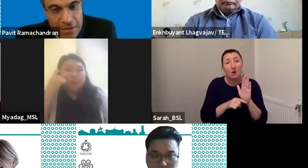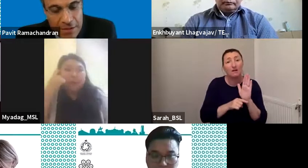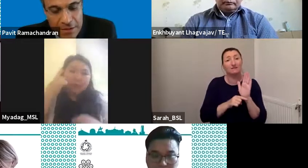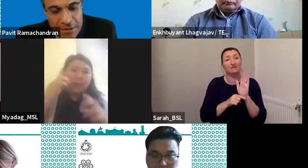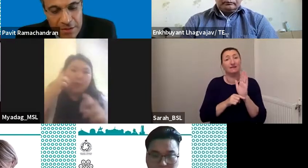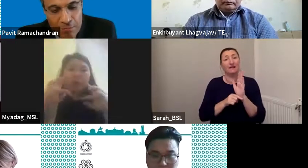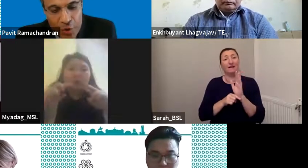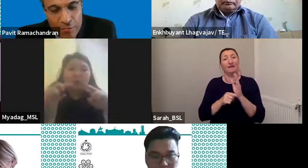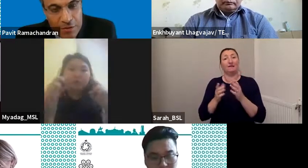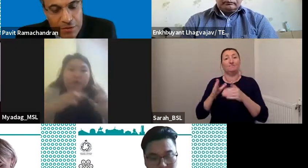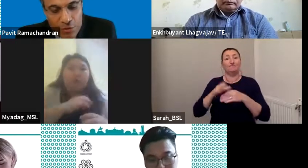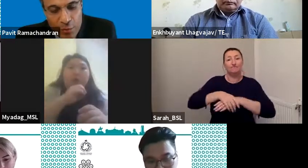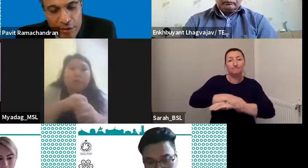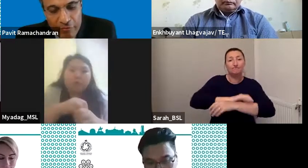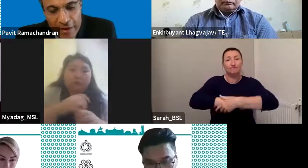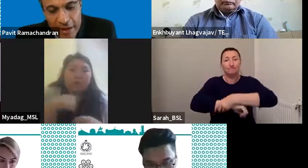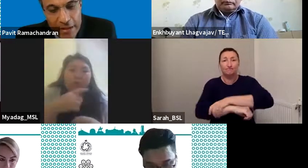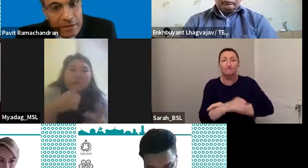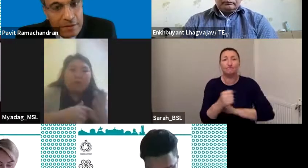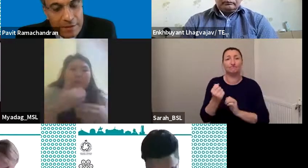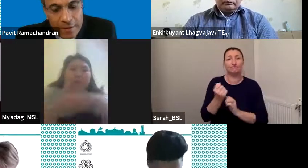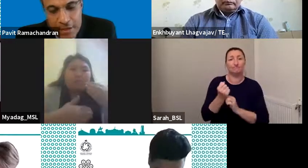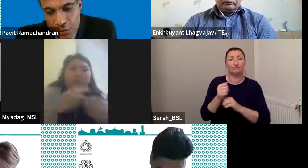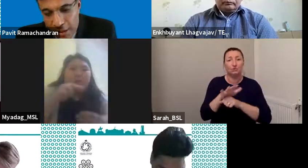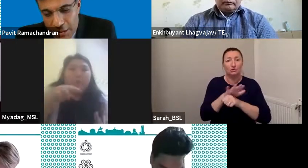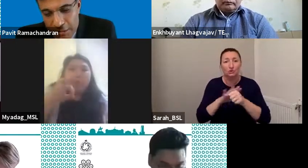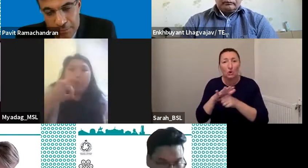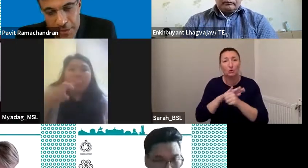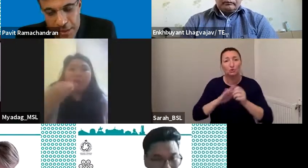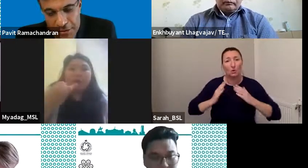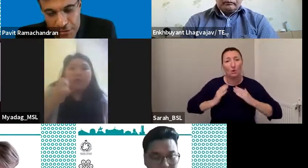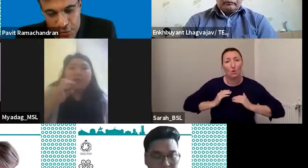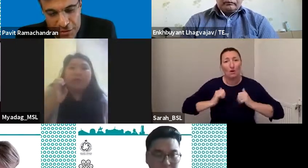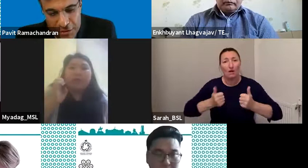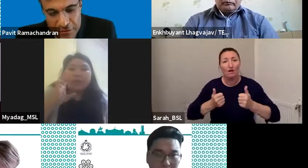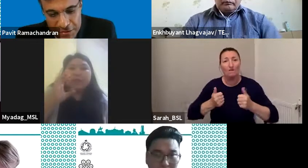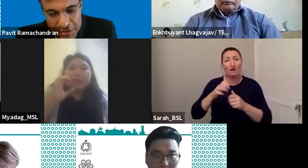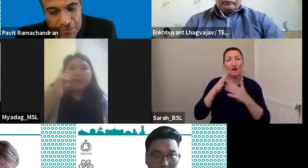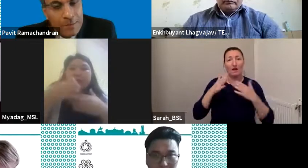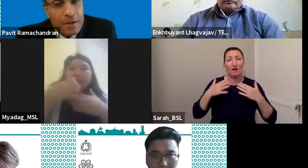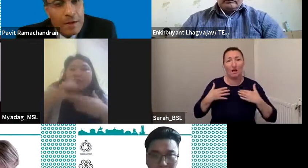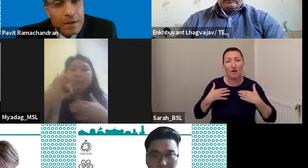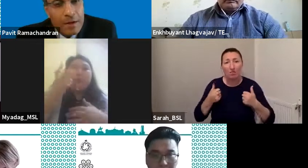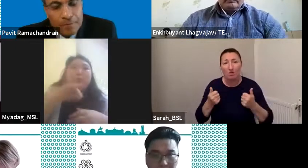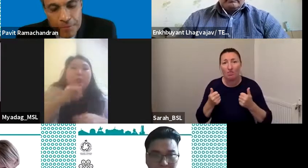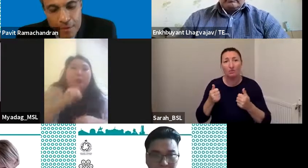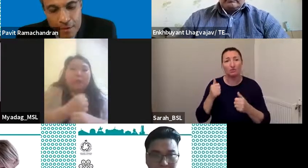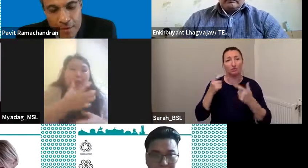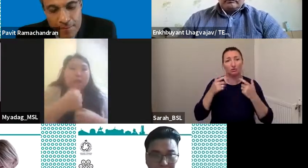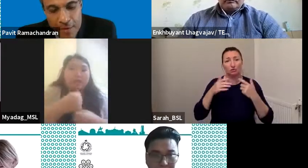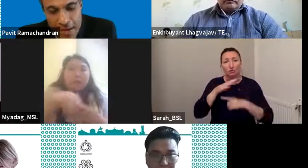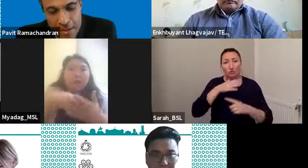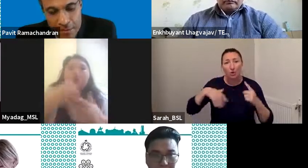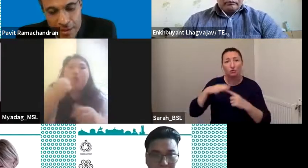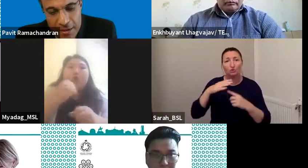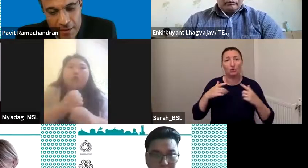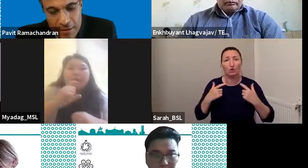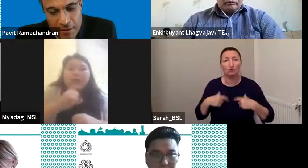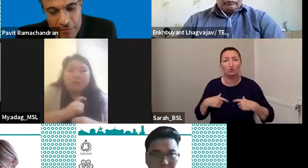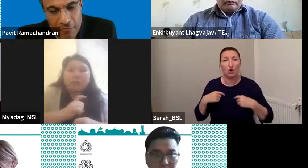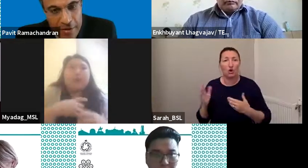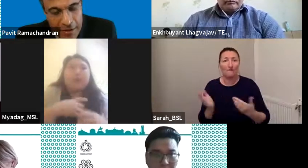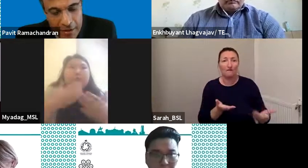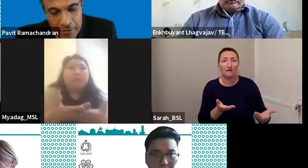sectors, such as employment, social welfare, health, education, and other social services. At